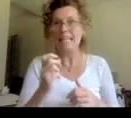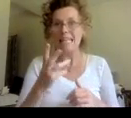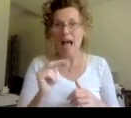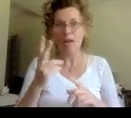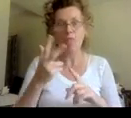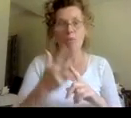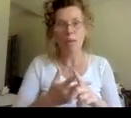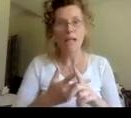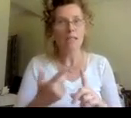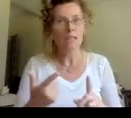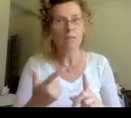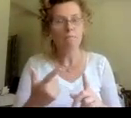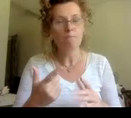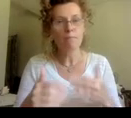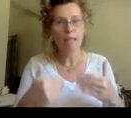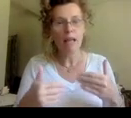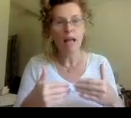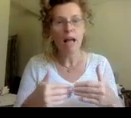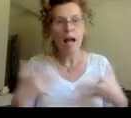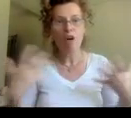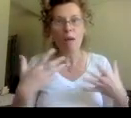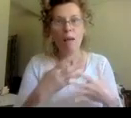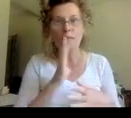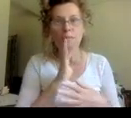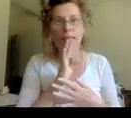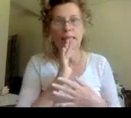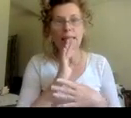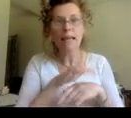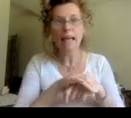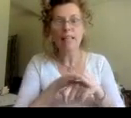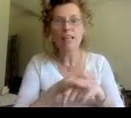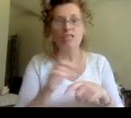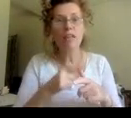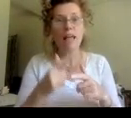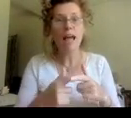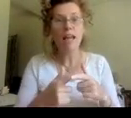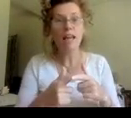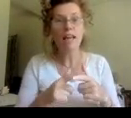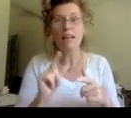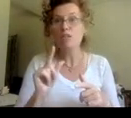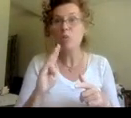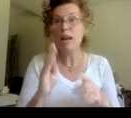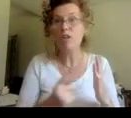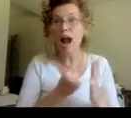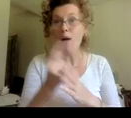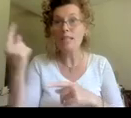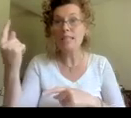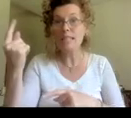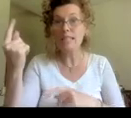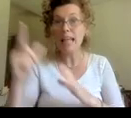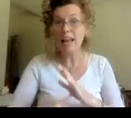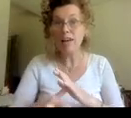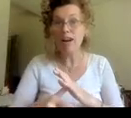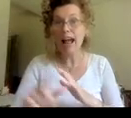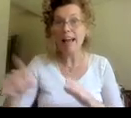months was when I had a phobia of speaking English. And then 24 hours later, I had another coaching